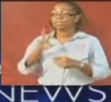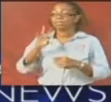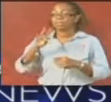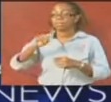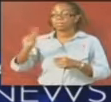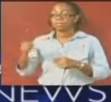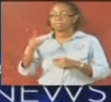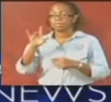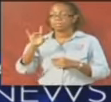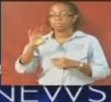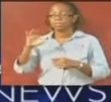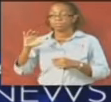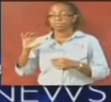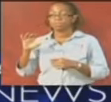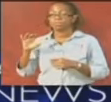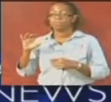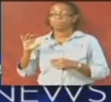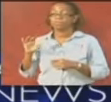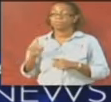have already vaccinated